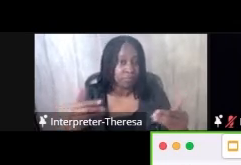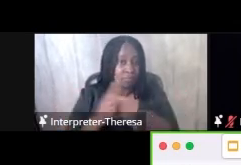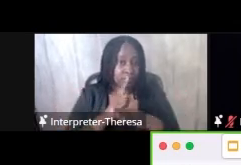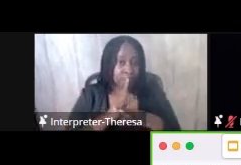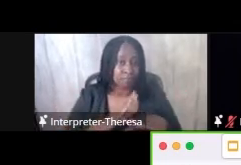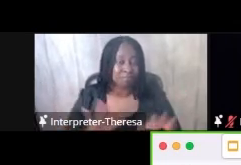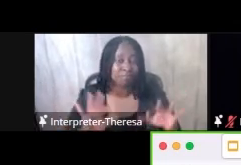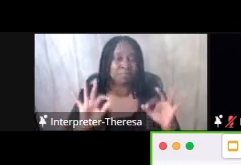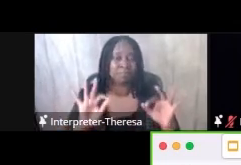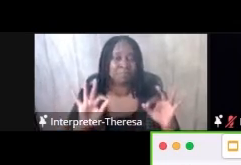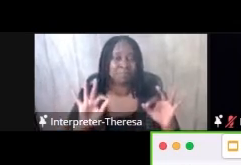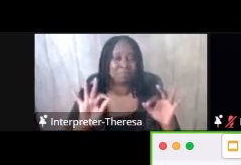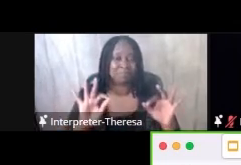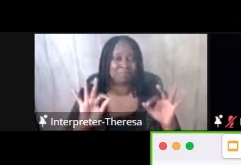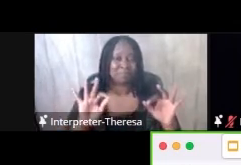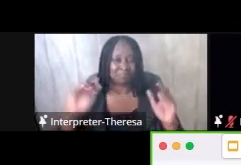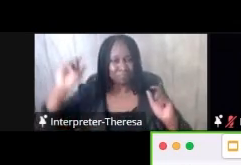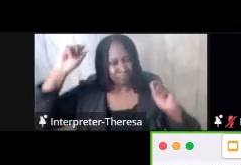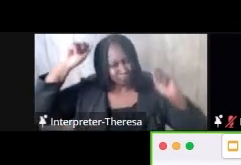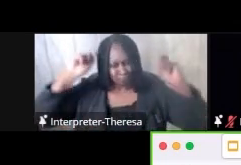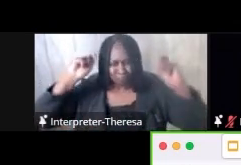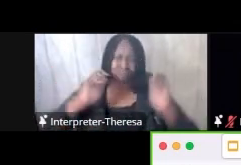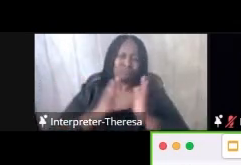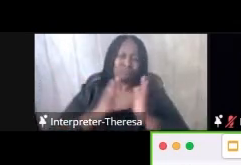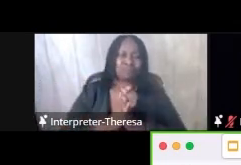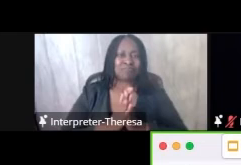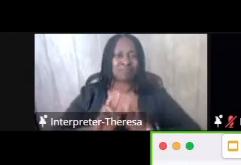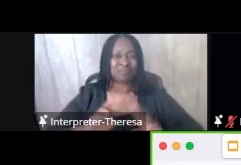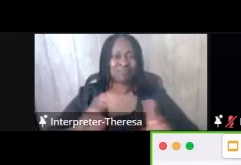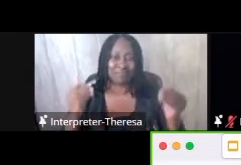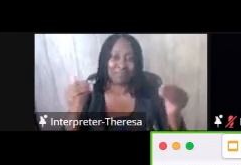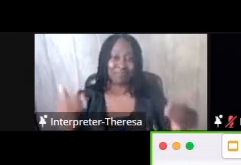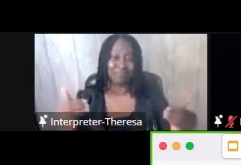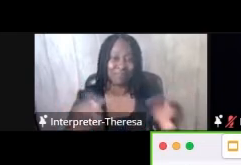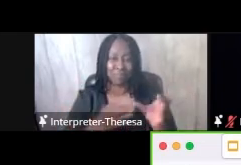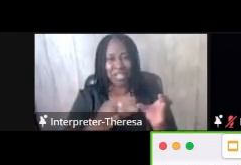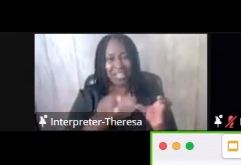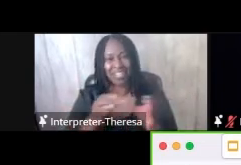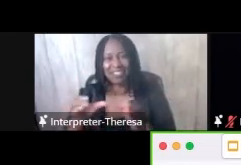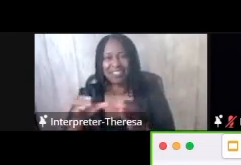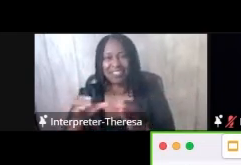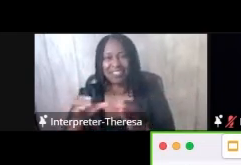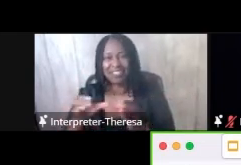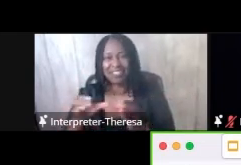All right, hang on to your hats. Let's go into the first breakout group.